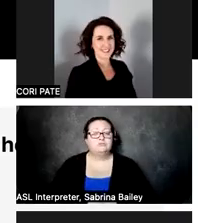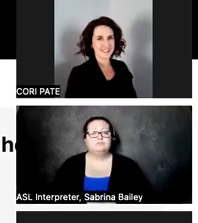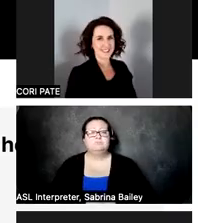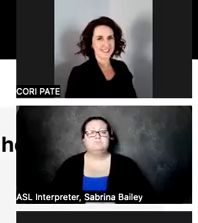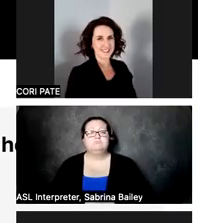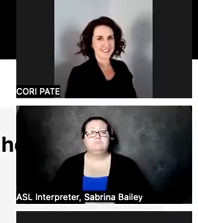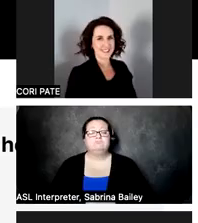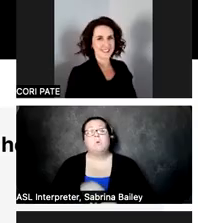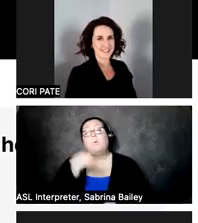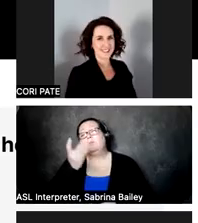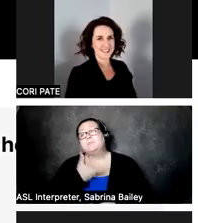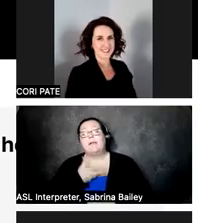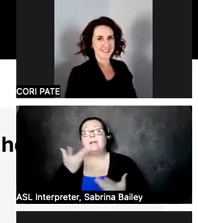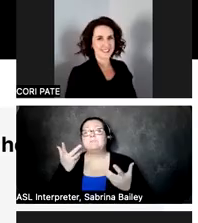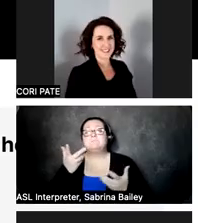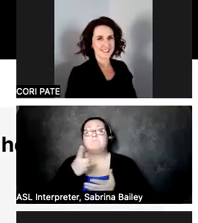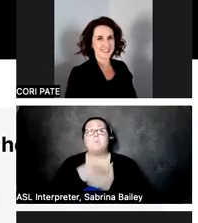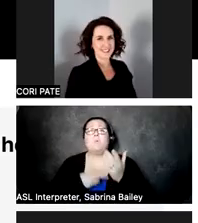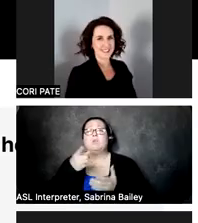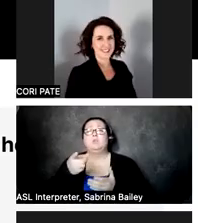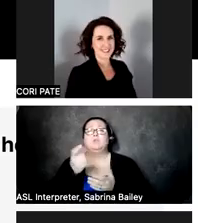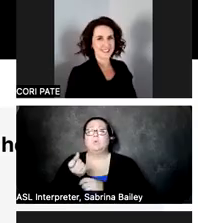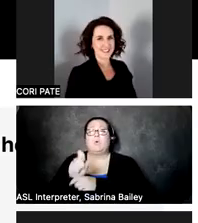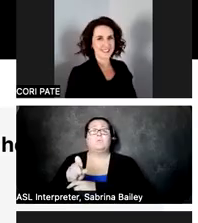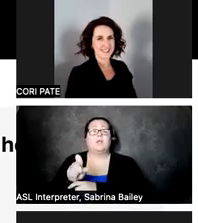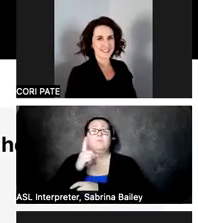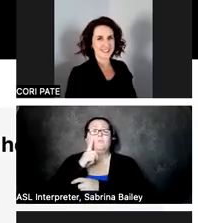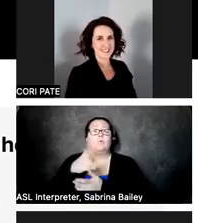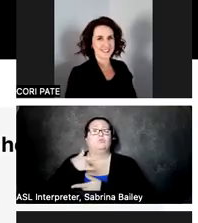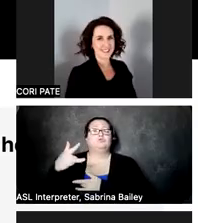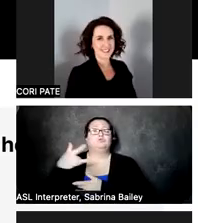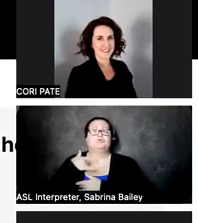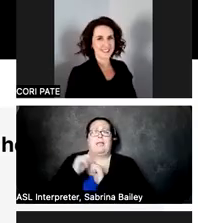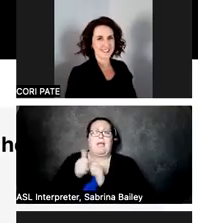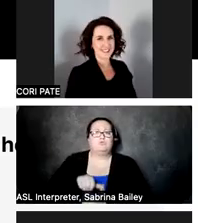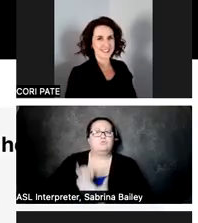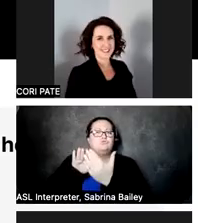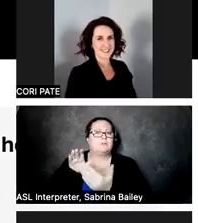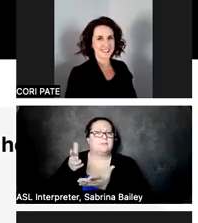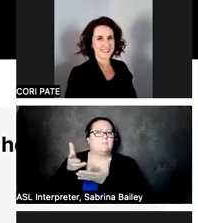or tell us just how you overcame the concerns, how you addressed those.